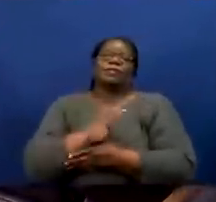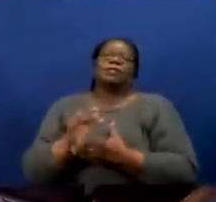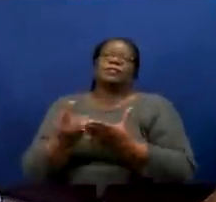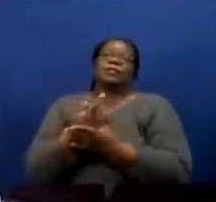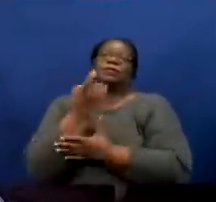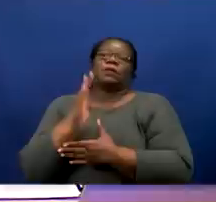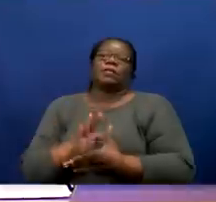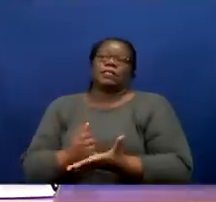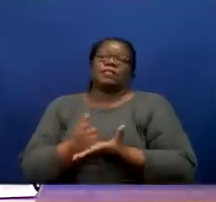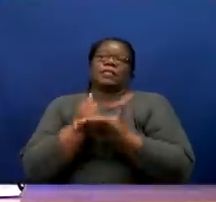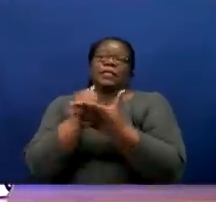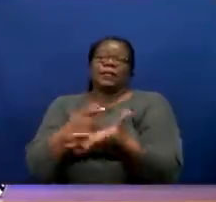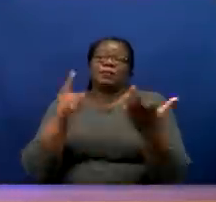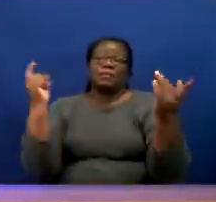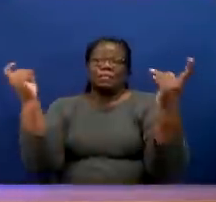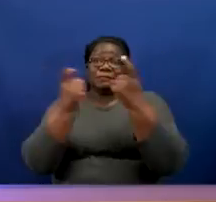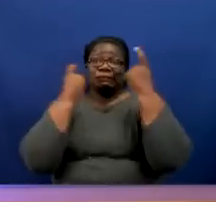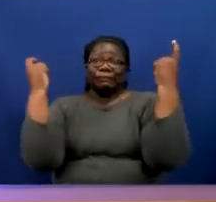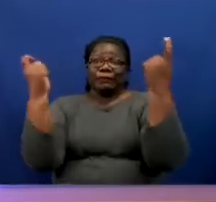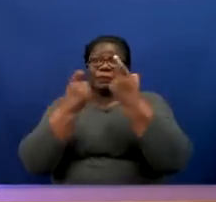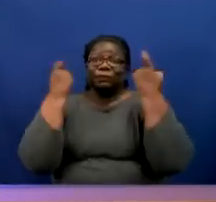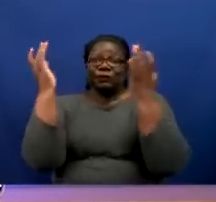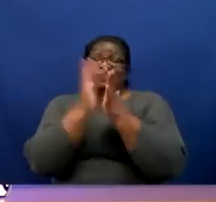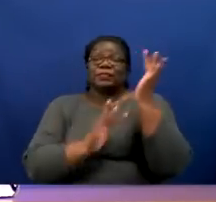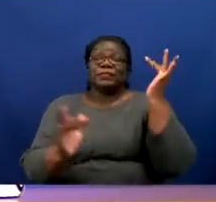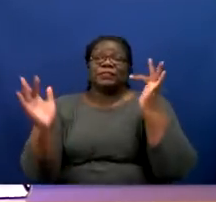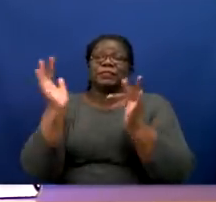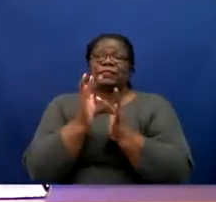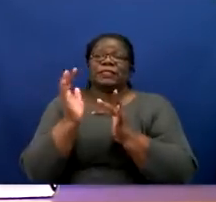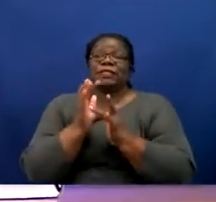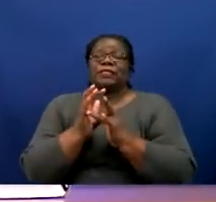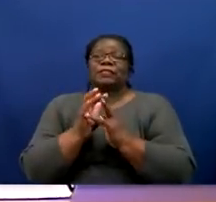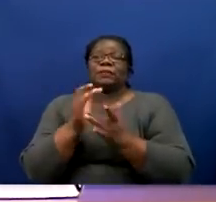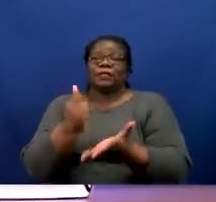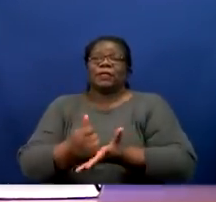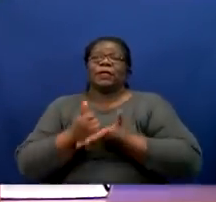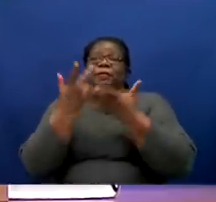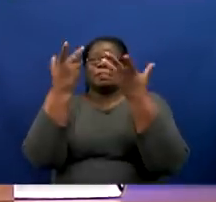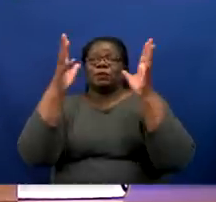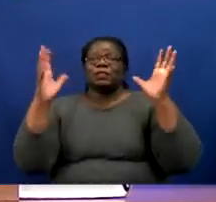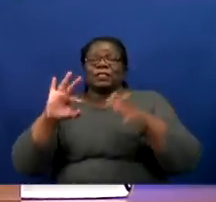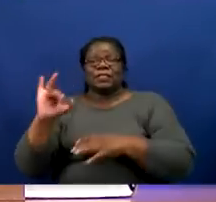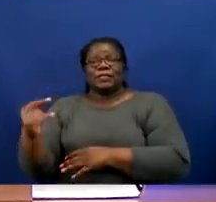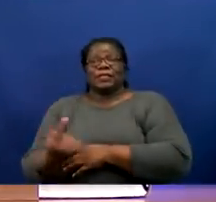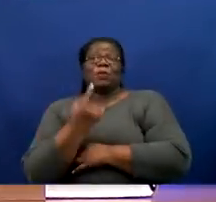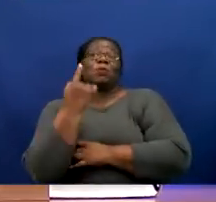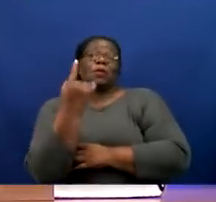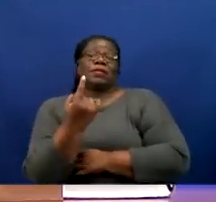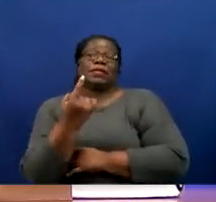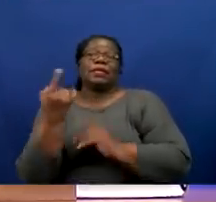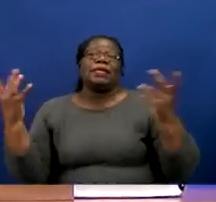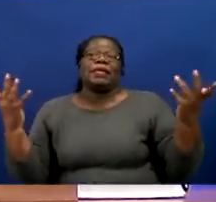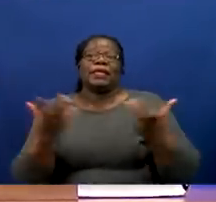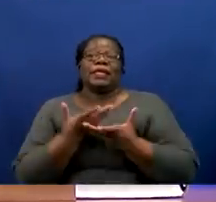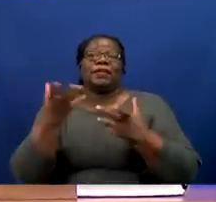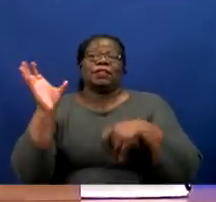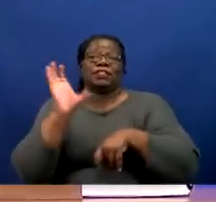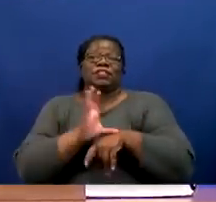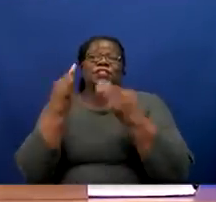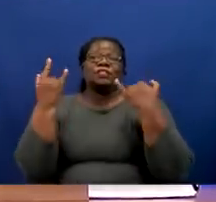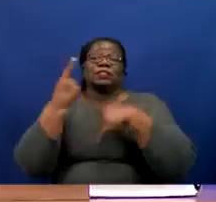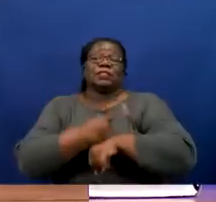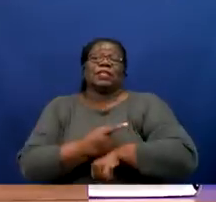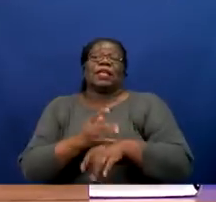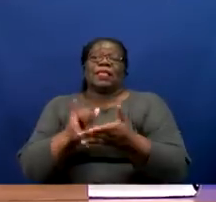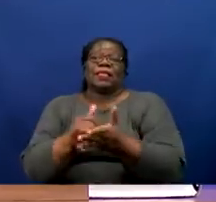me crown him. I need somebody to help me lift him. Is there anybody in this church today